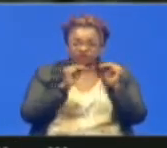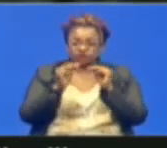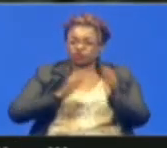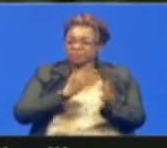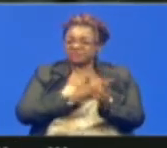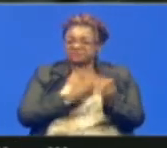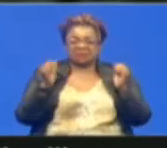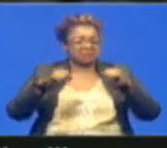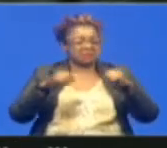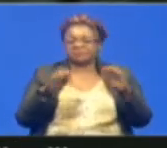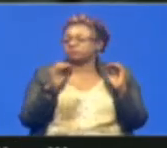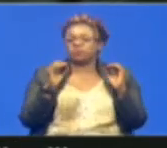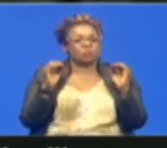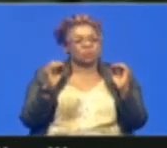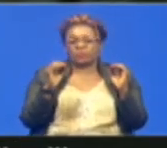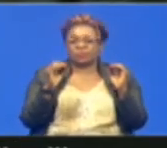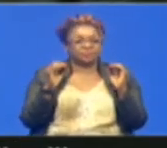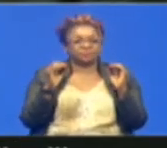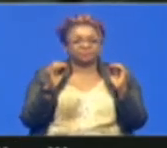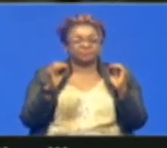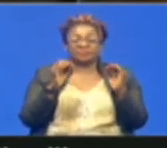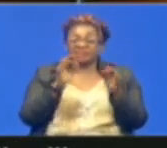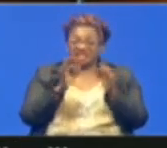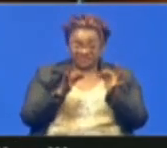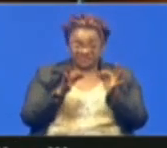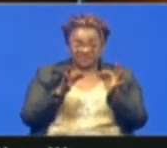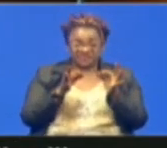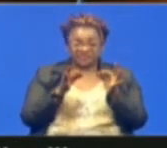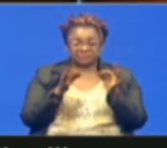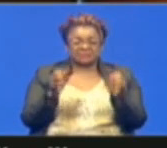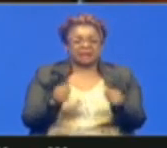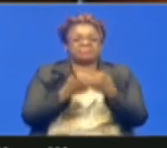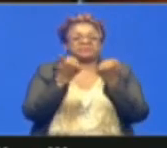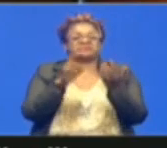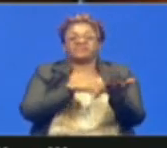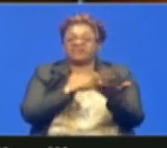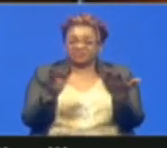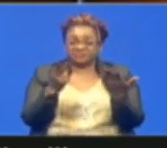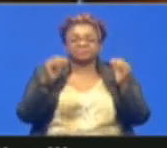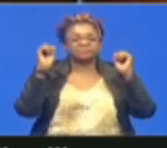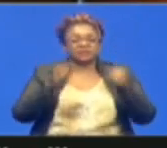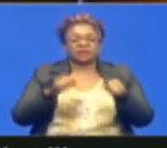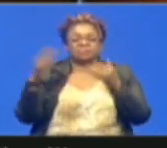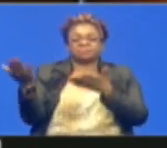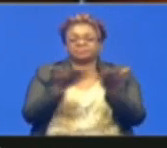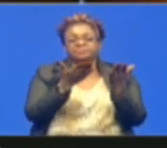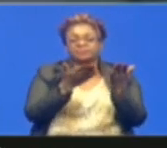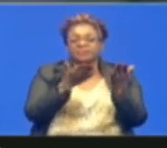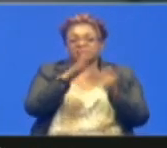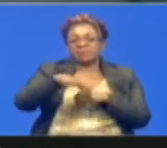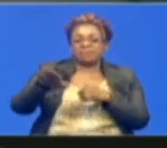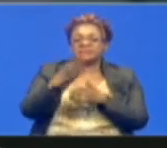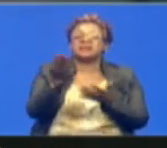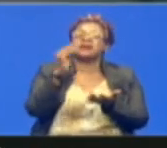reaching an agreement, thus defeating the bill. If defeated, however, it can be reintroduced in the House once again